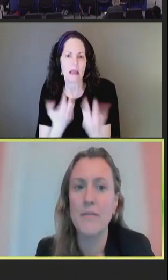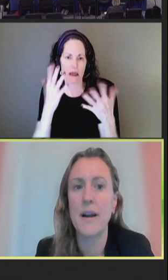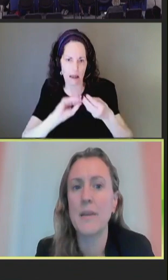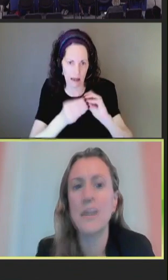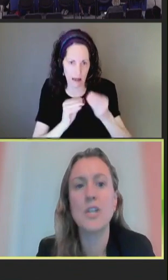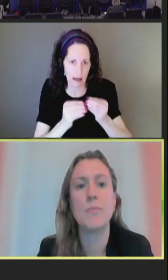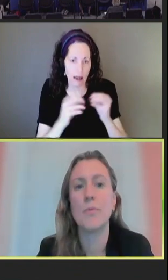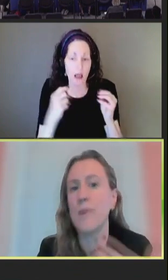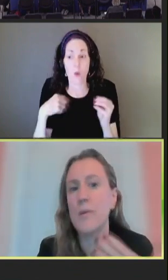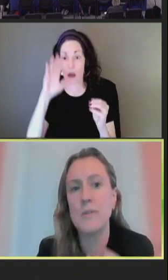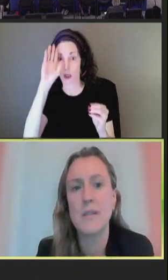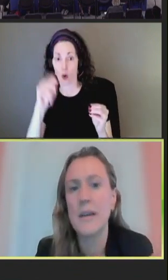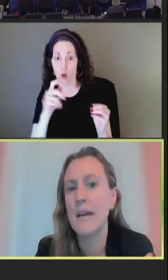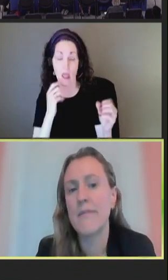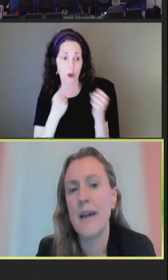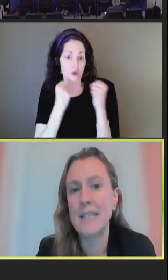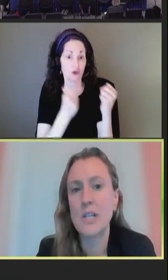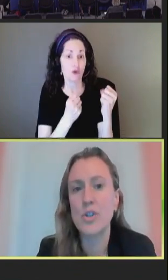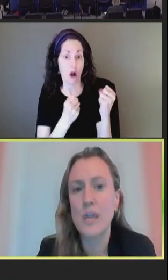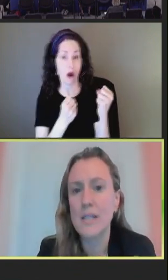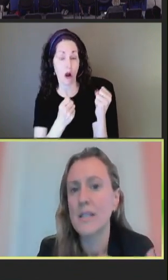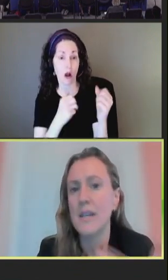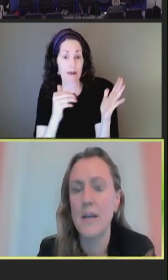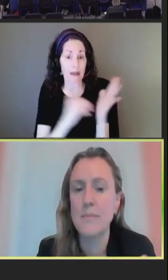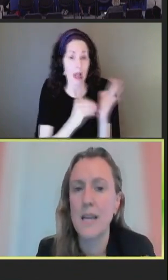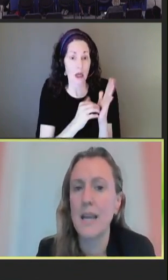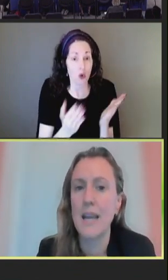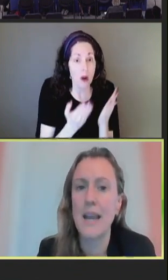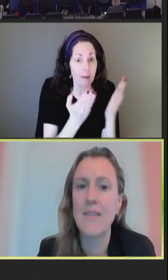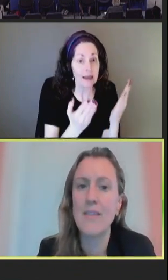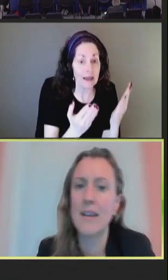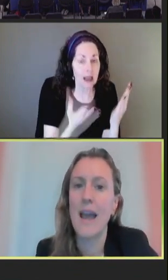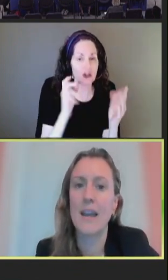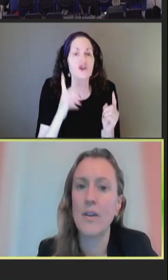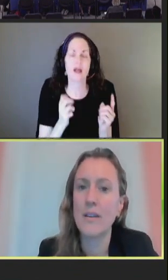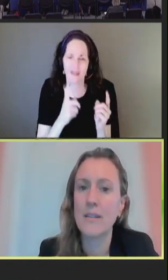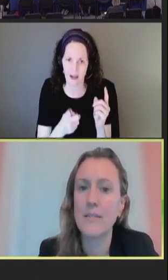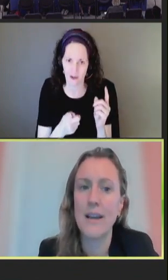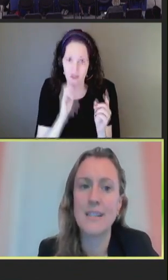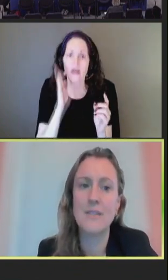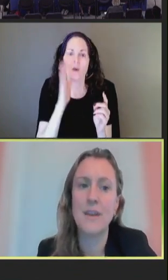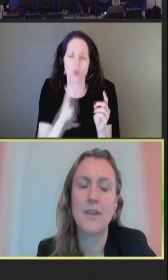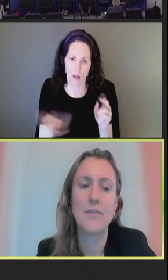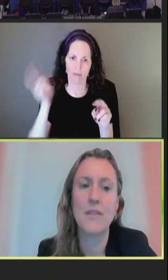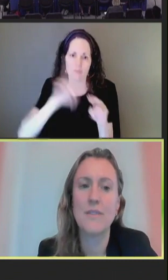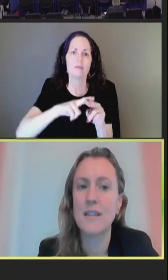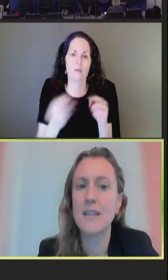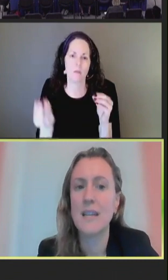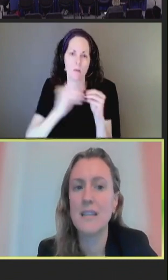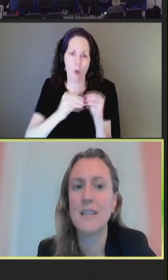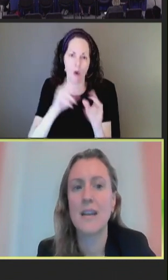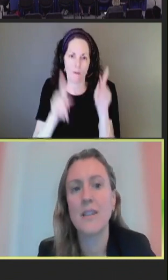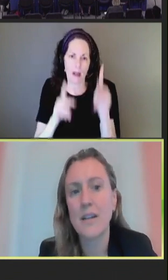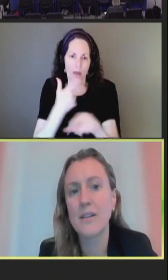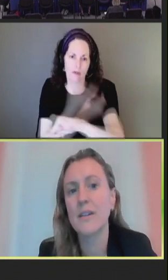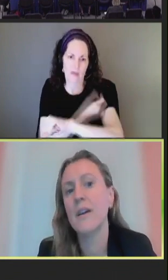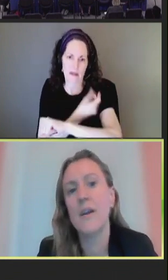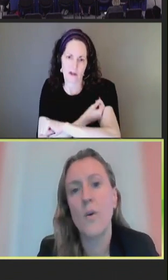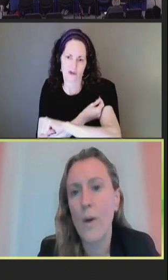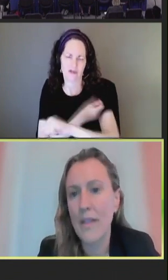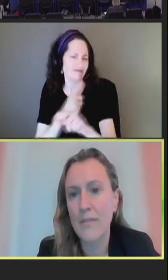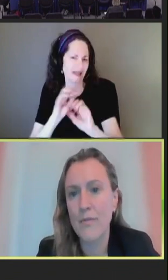provider recommendation promotes vaccine trust and uptake, and having an accurate vaccine record really facilitates that